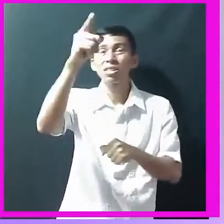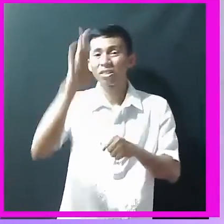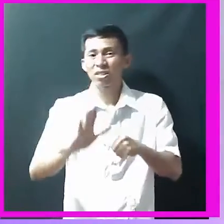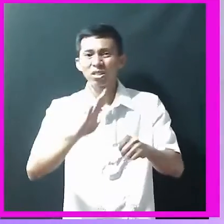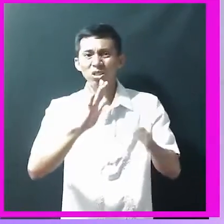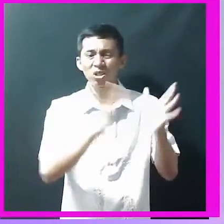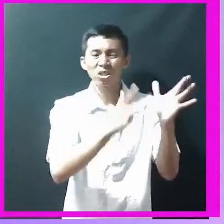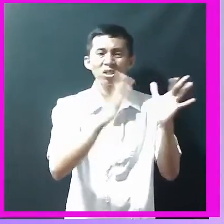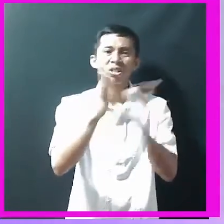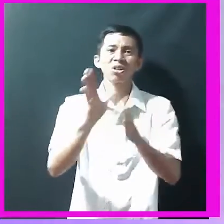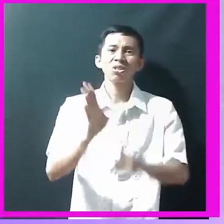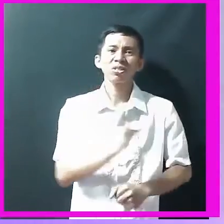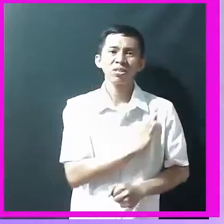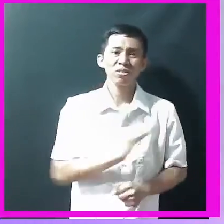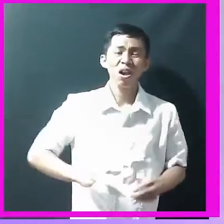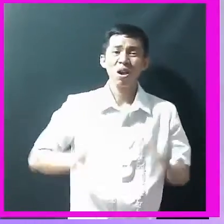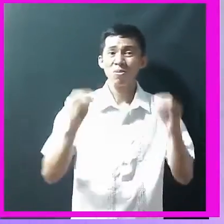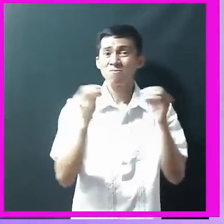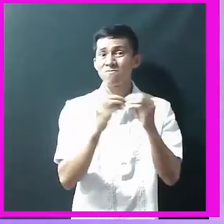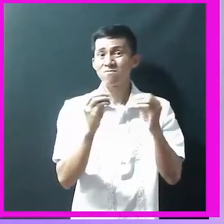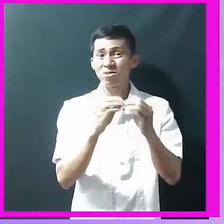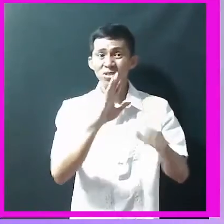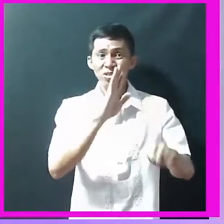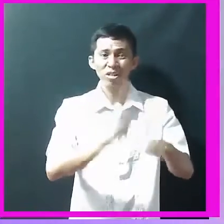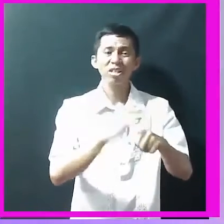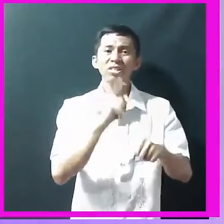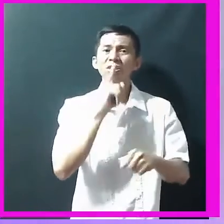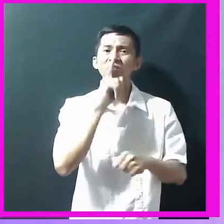Jesus Christ, more than the truth?